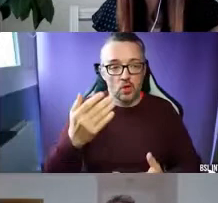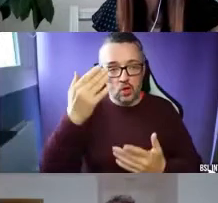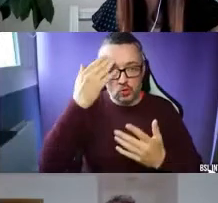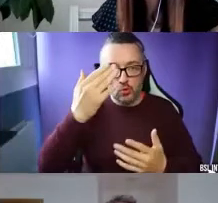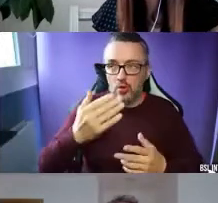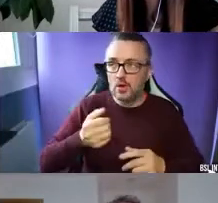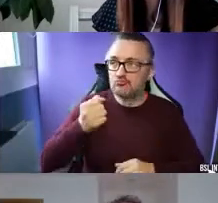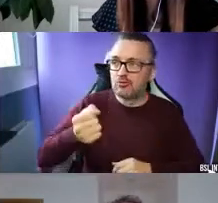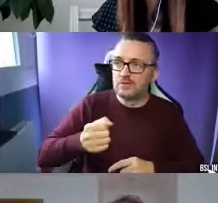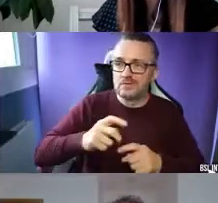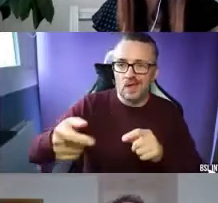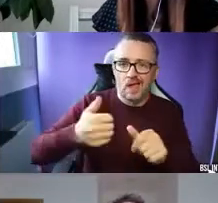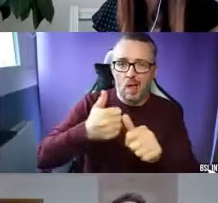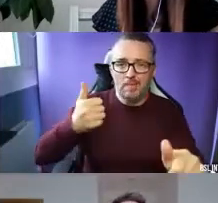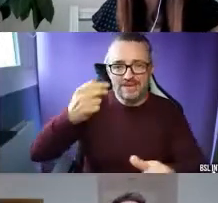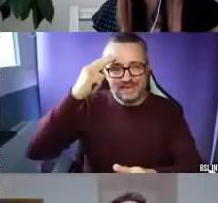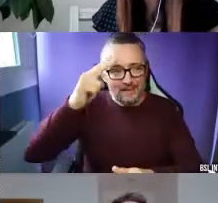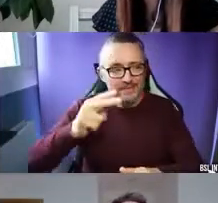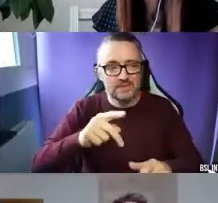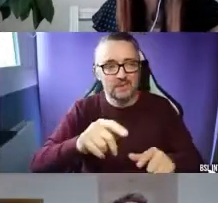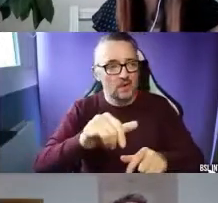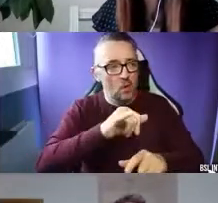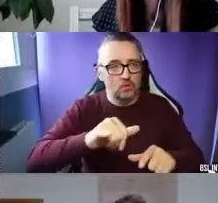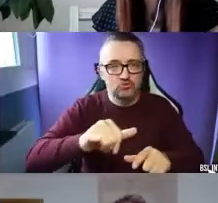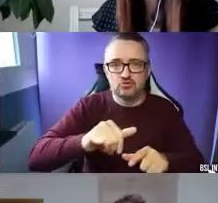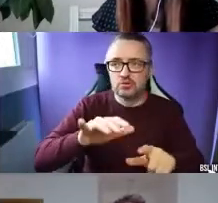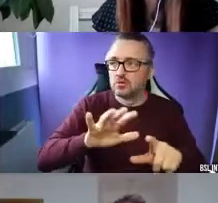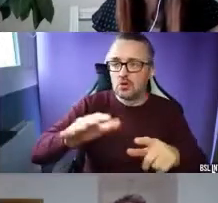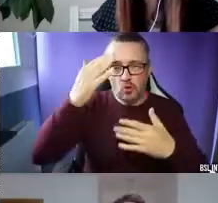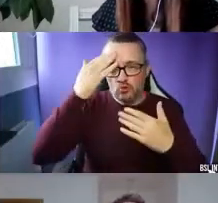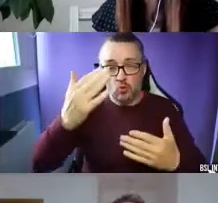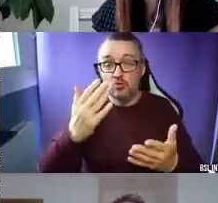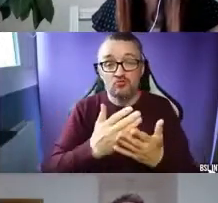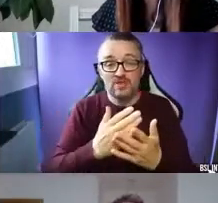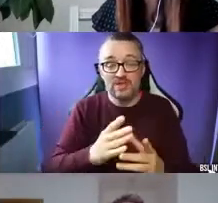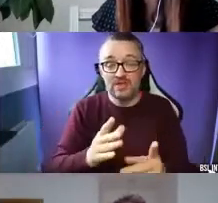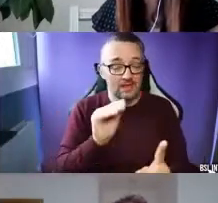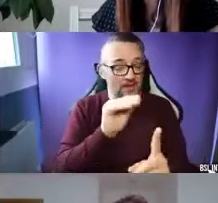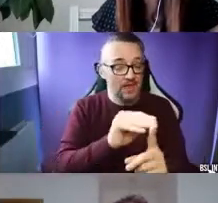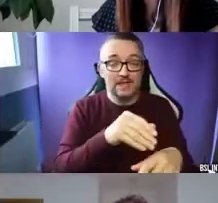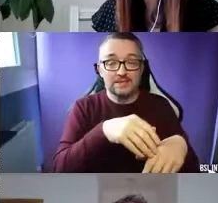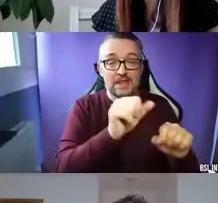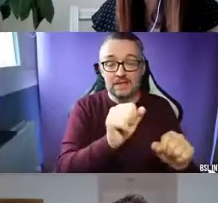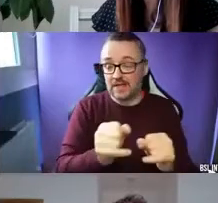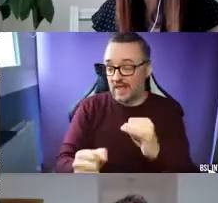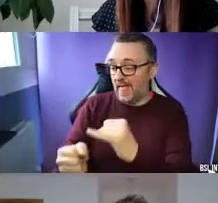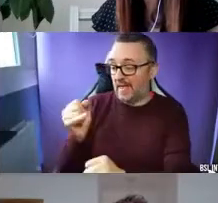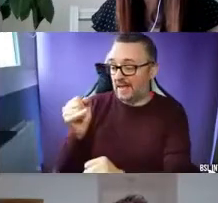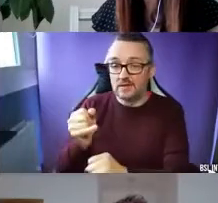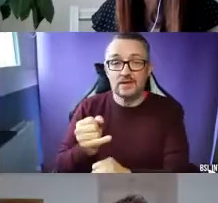operate which buses or trains in which parts of the country. It should be very easy to use for all of our users.